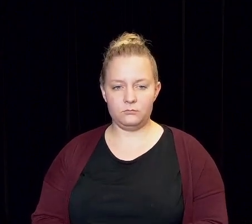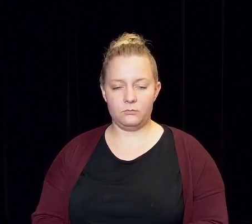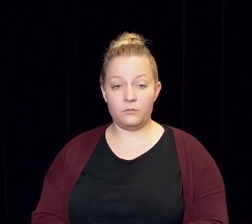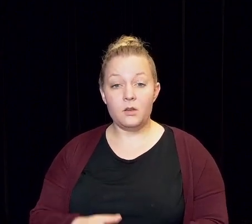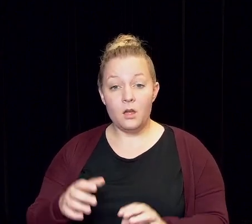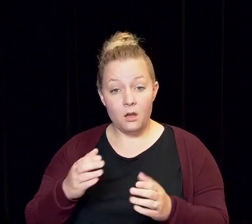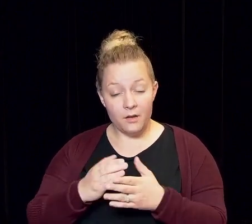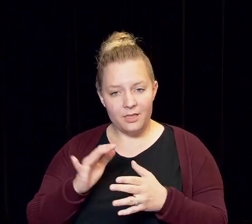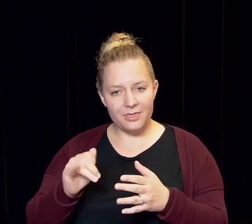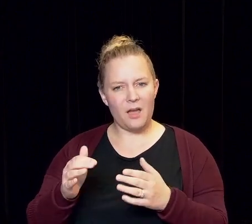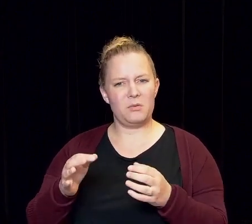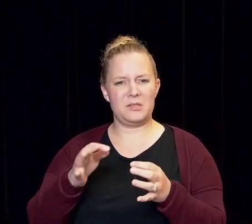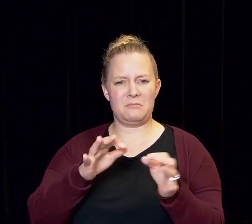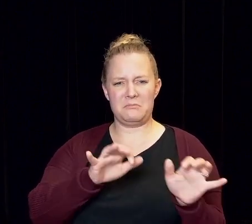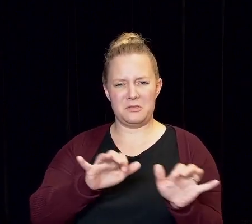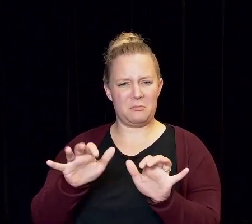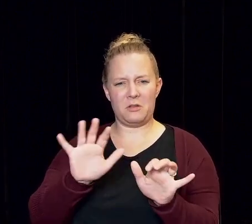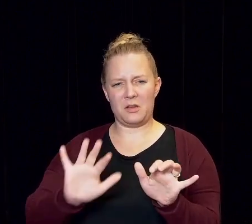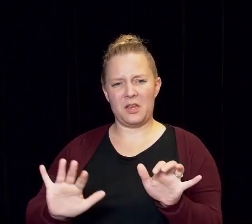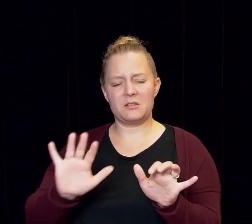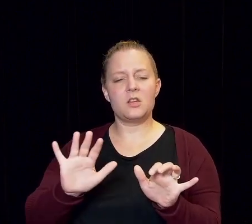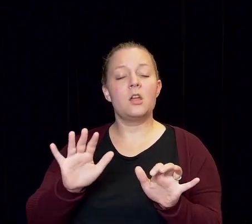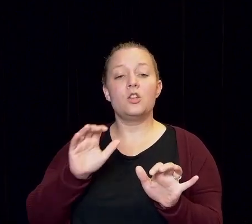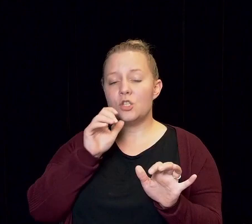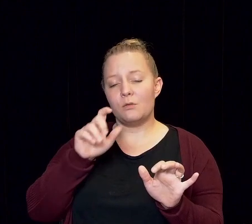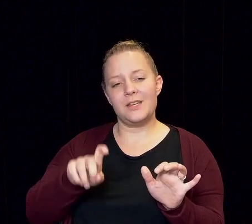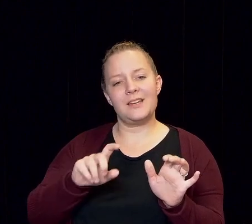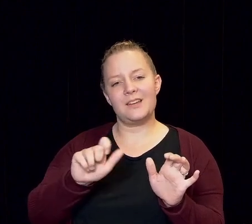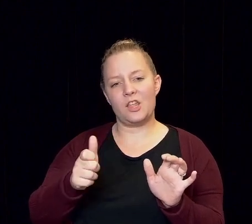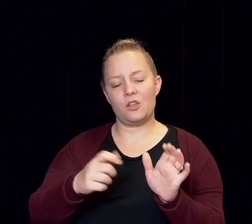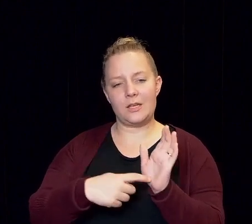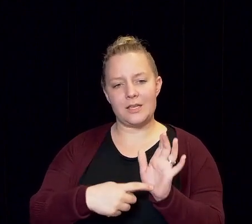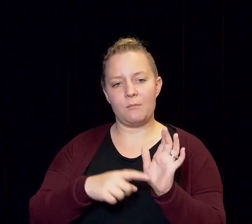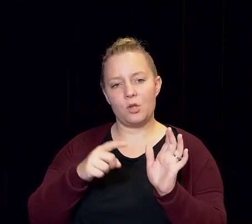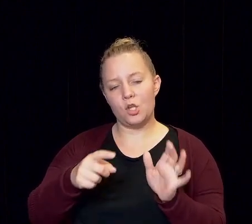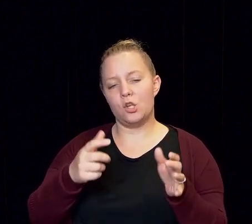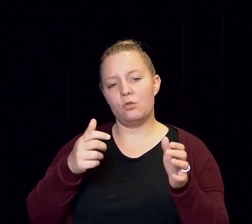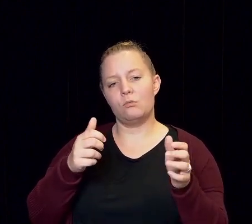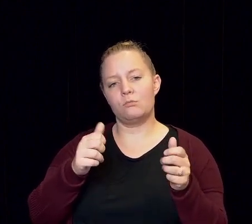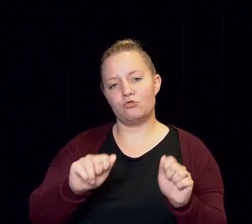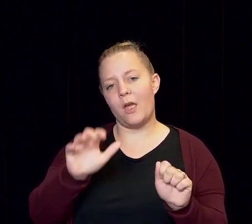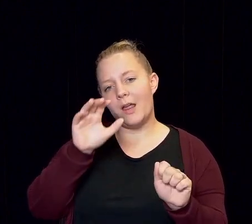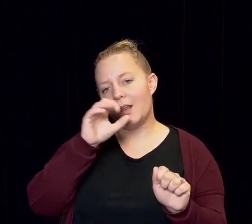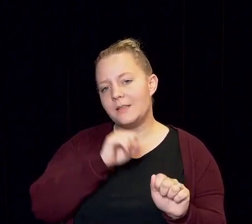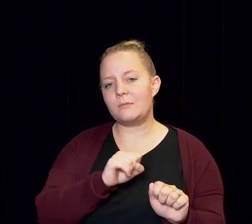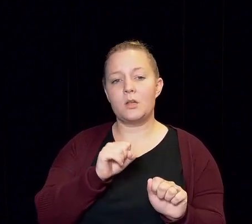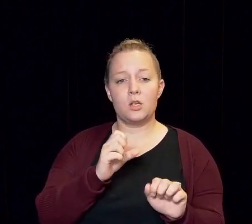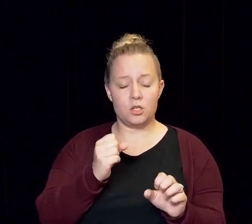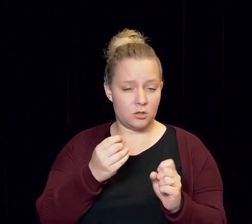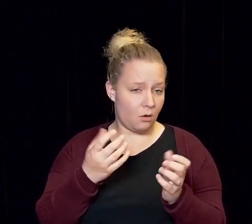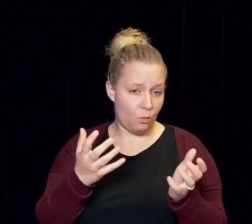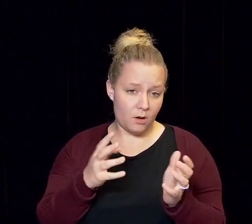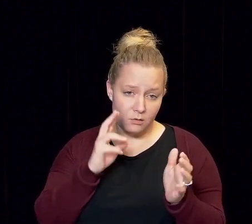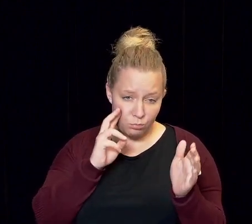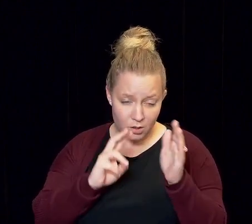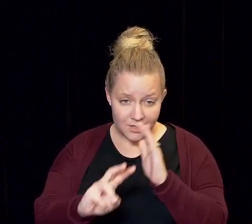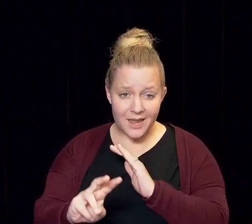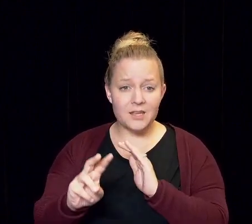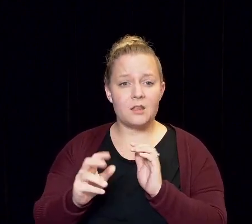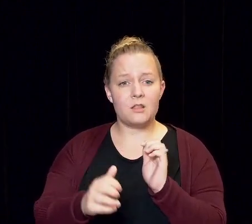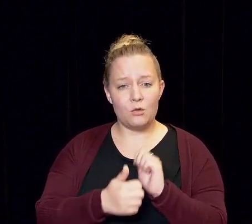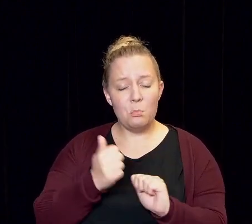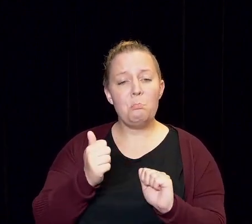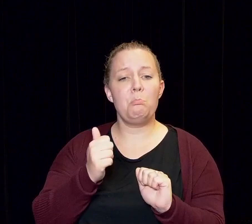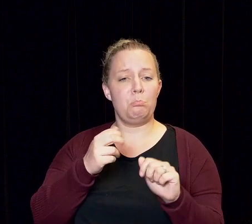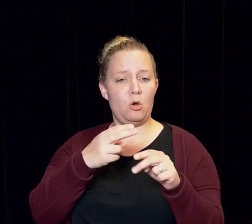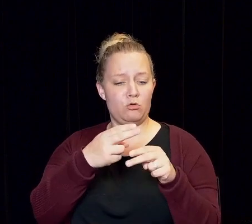All right, since that was so similar, we don't need another example of that. We're just going to have you make an estimate here. So what do you predict to be the heaviest